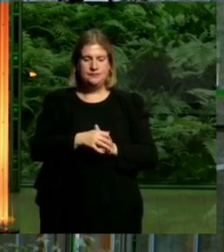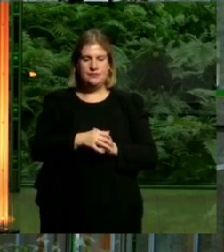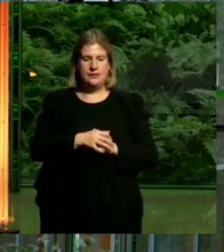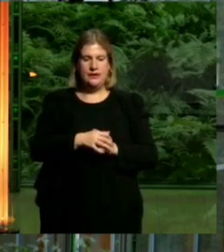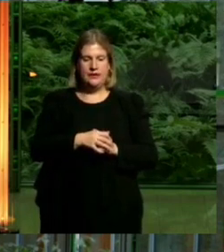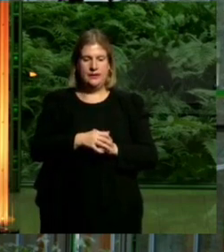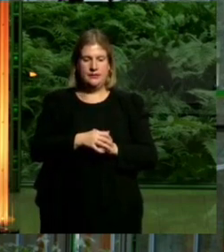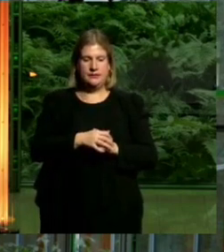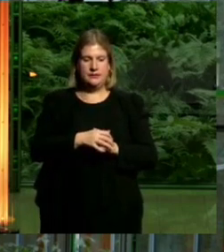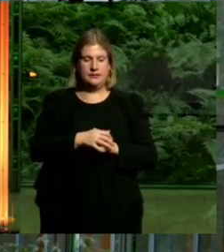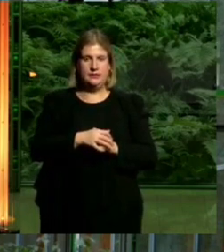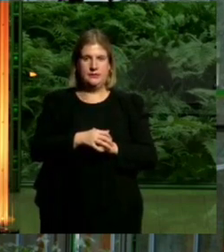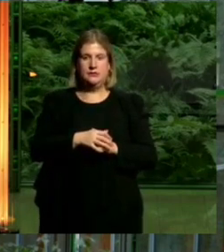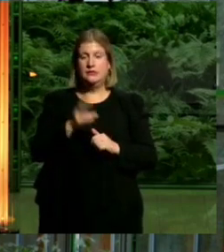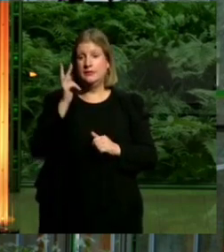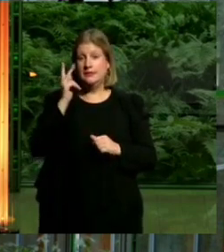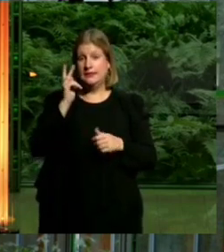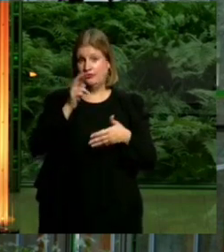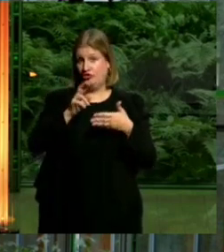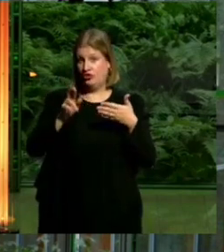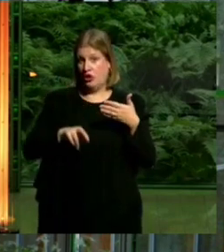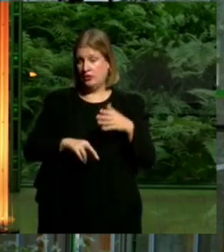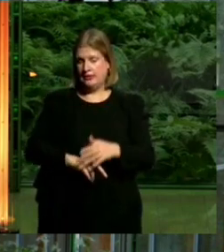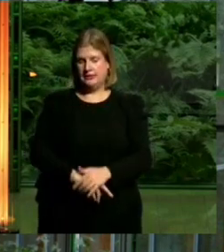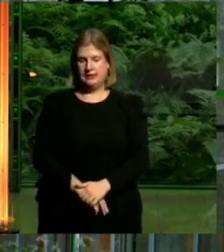So let's see what the results look like for this one.